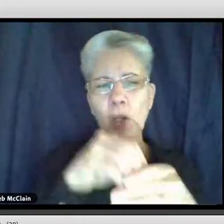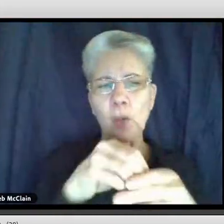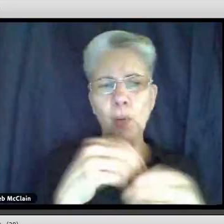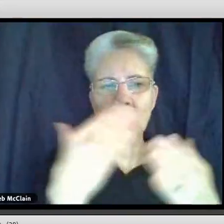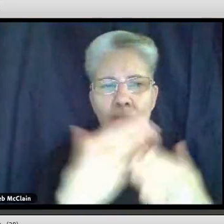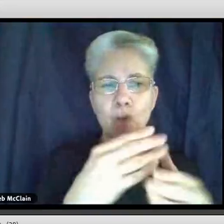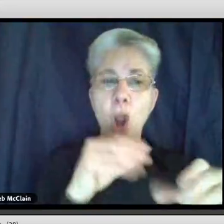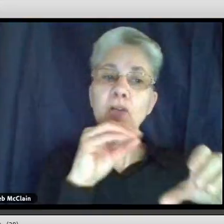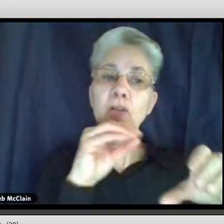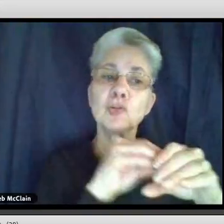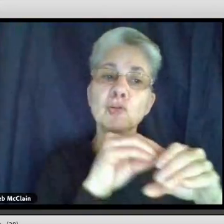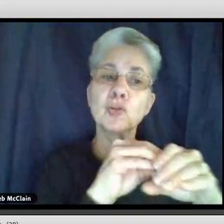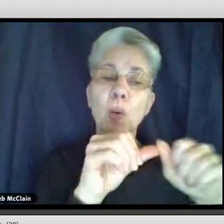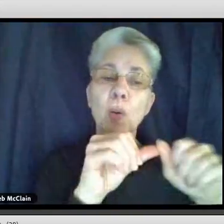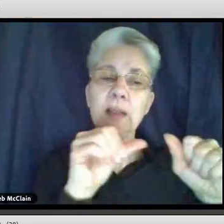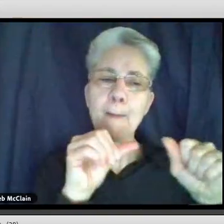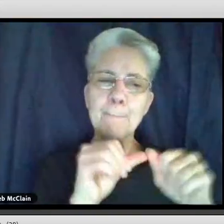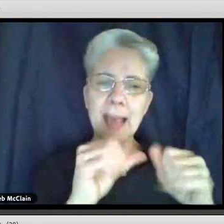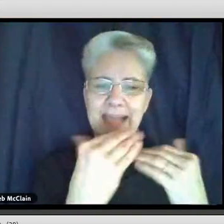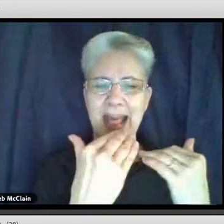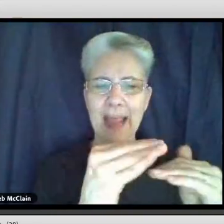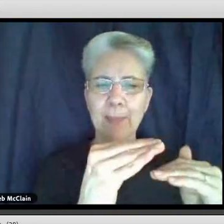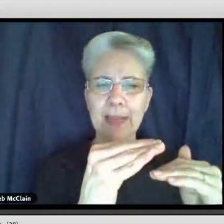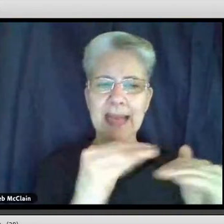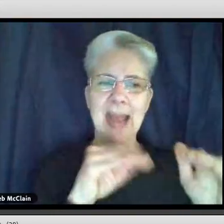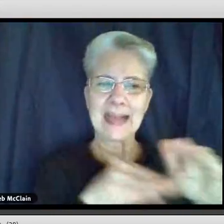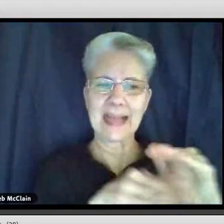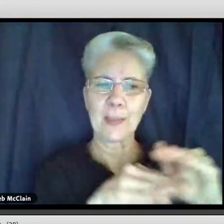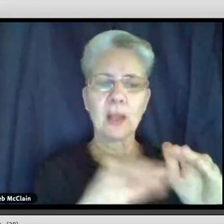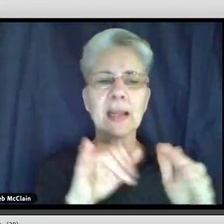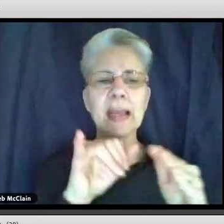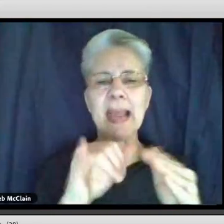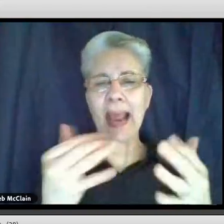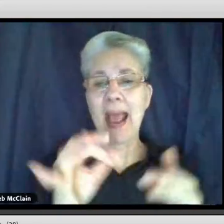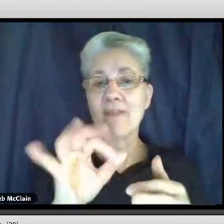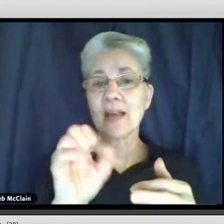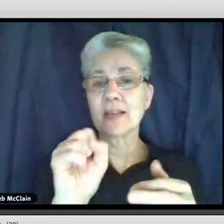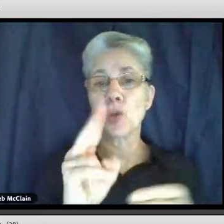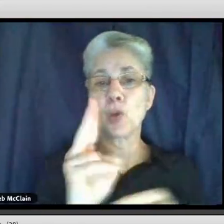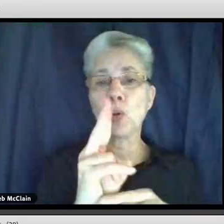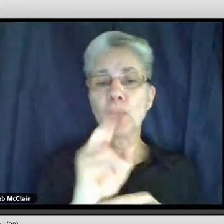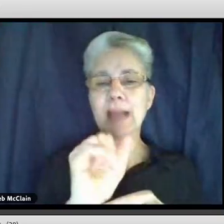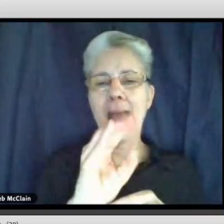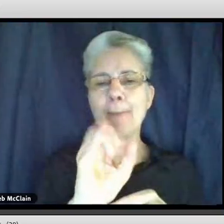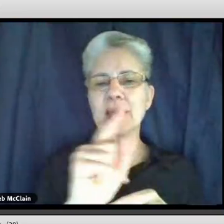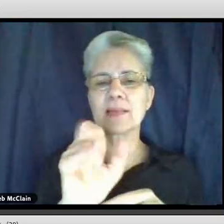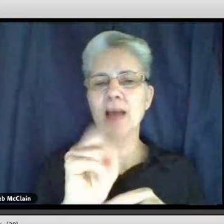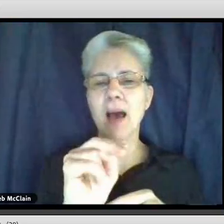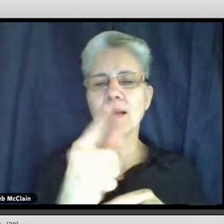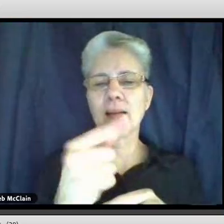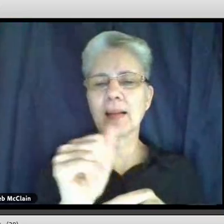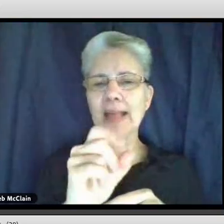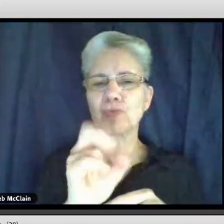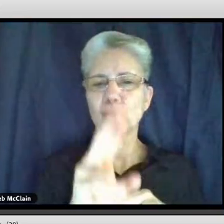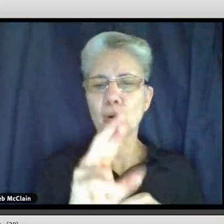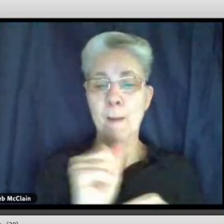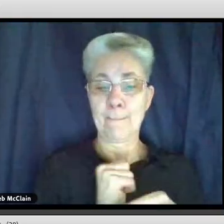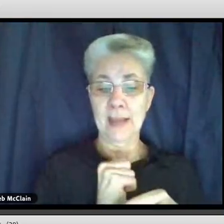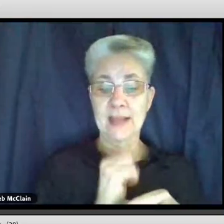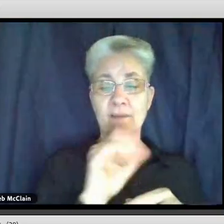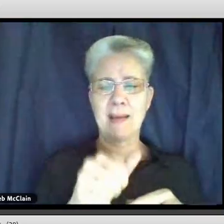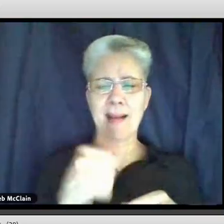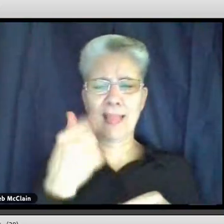dark storage space with limited accessibility. Here at FSU, we use Amazon Glacier that only myself